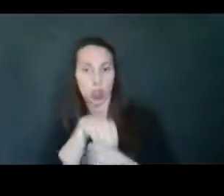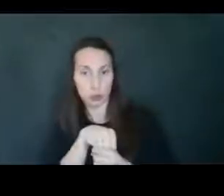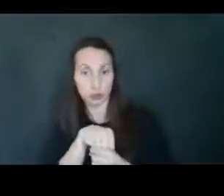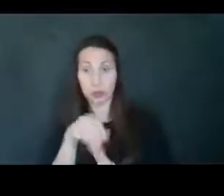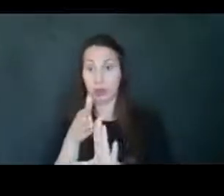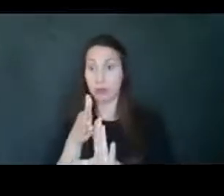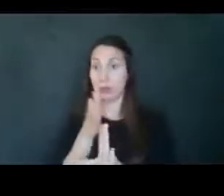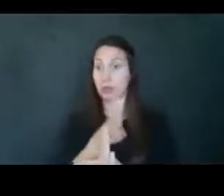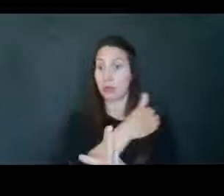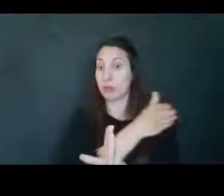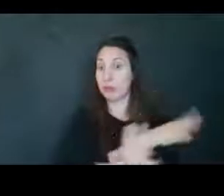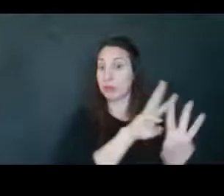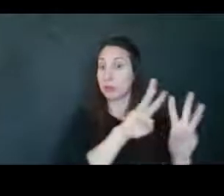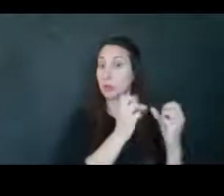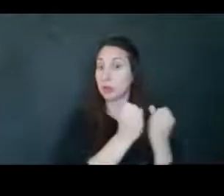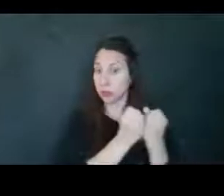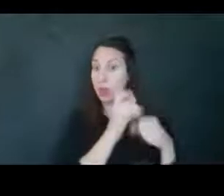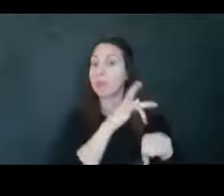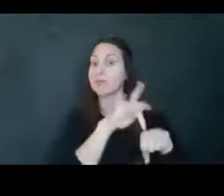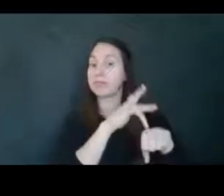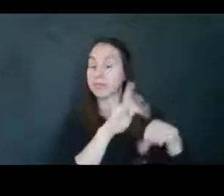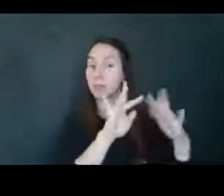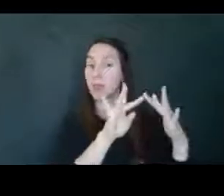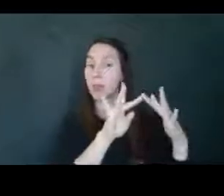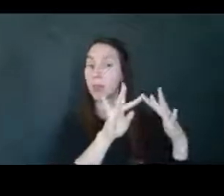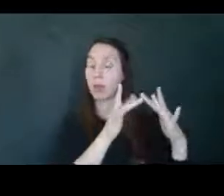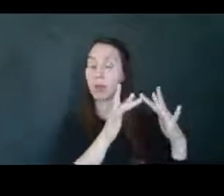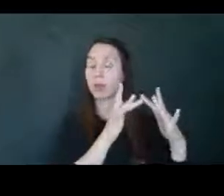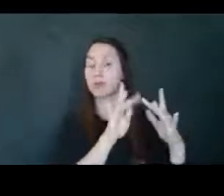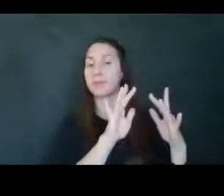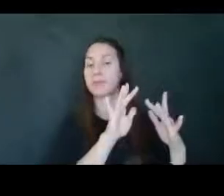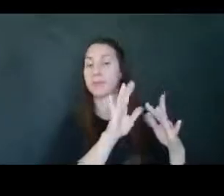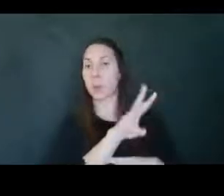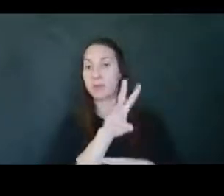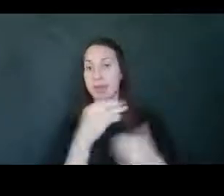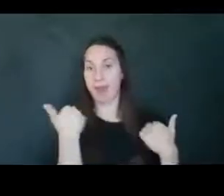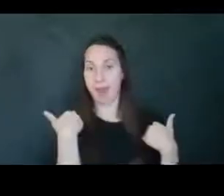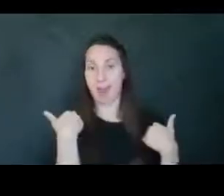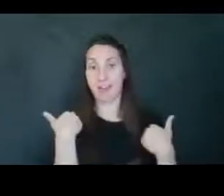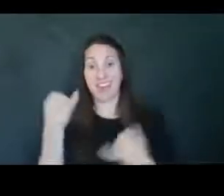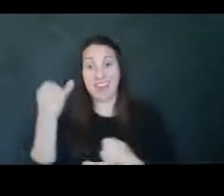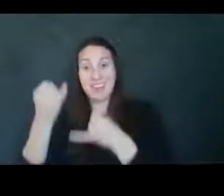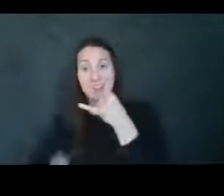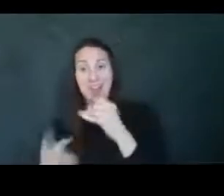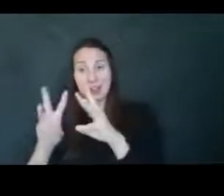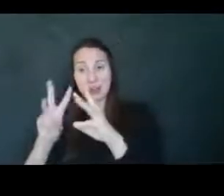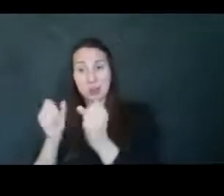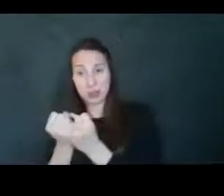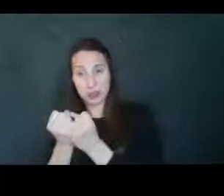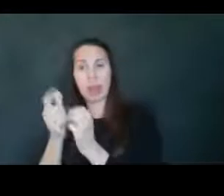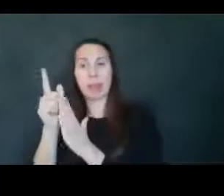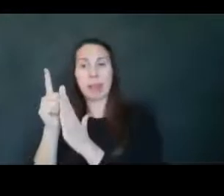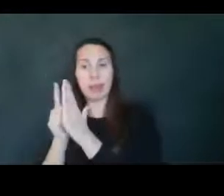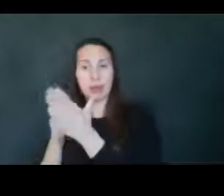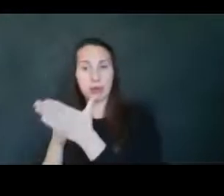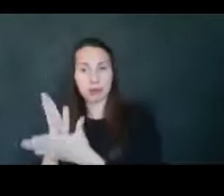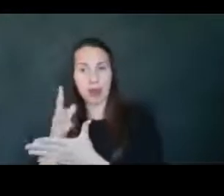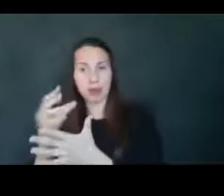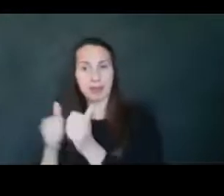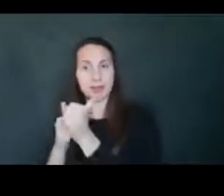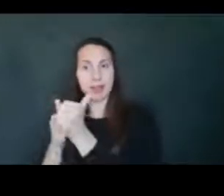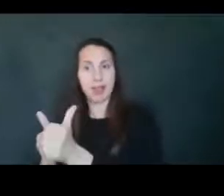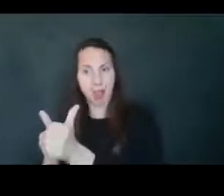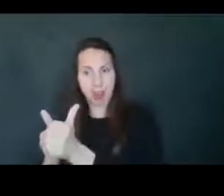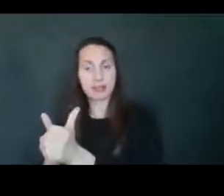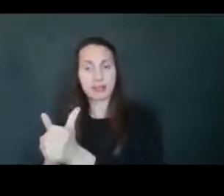available on our website. The 7th and final workshop, How to Ensure Legal Rights and Compliance Obligations,